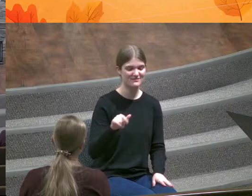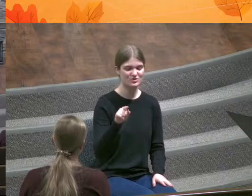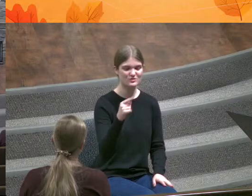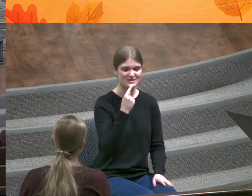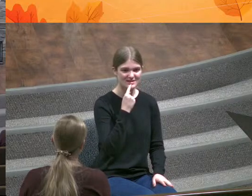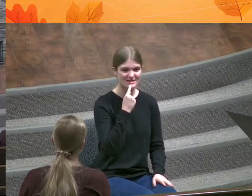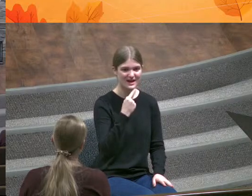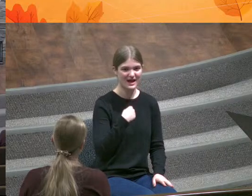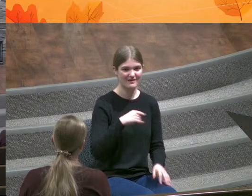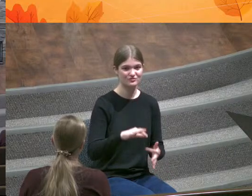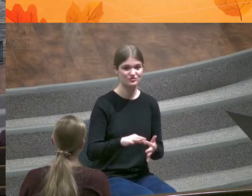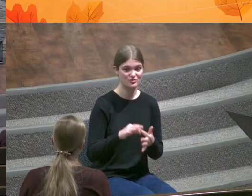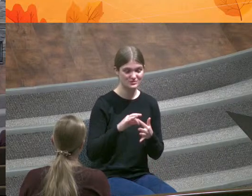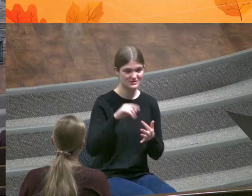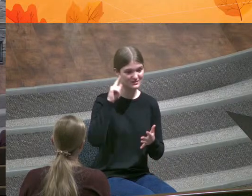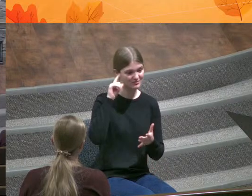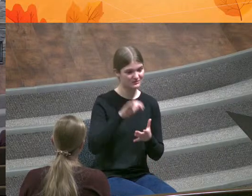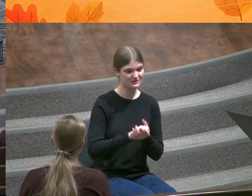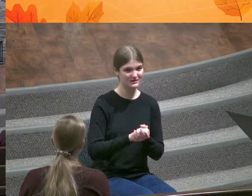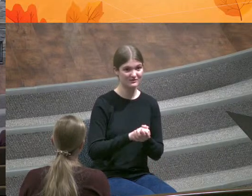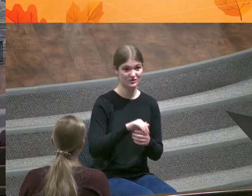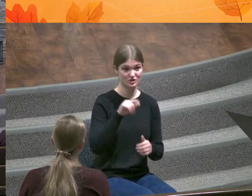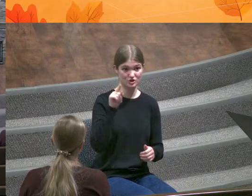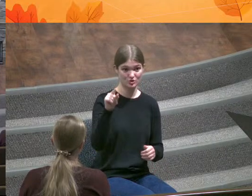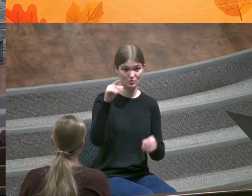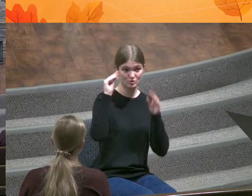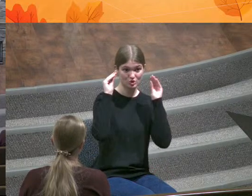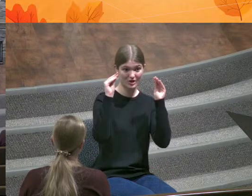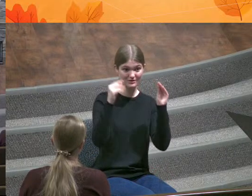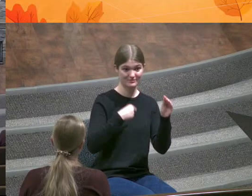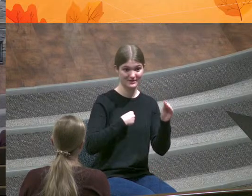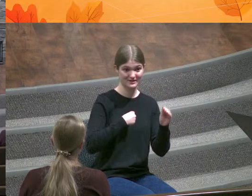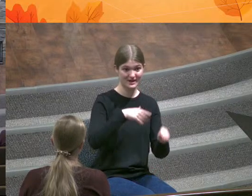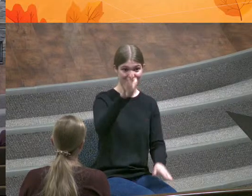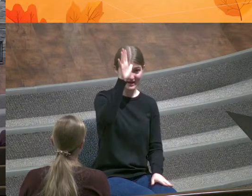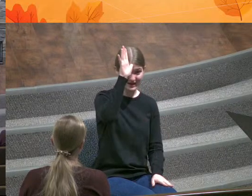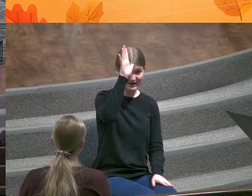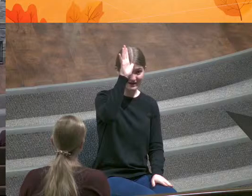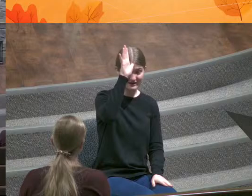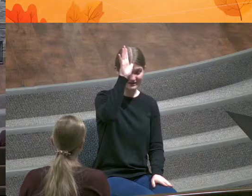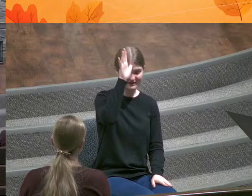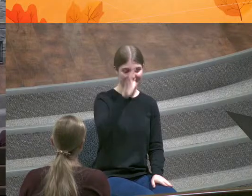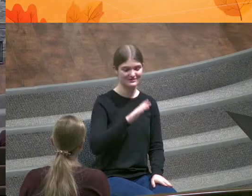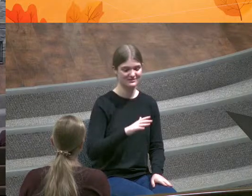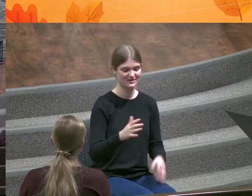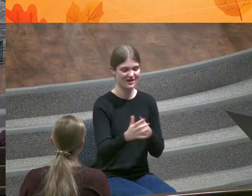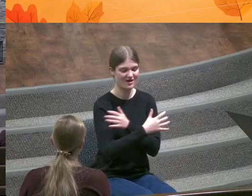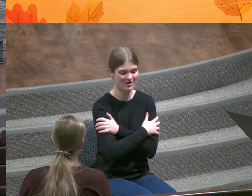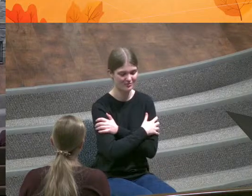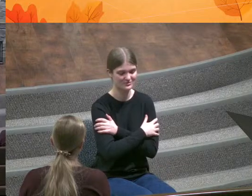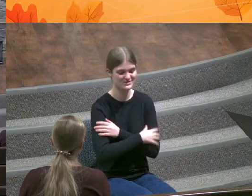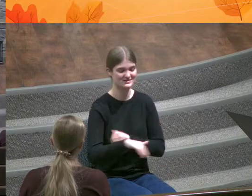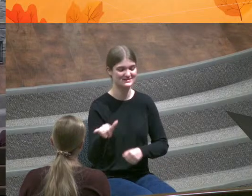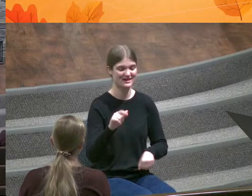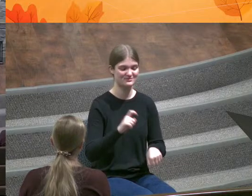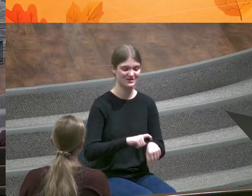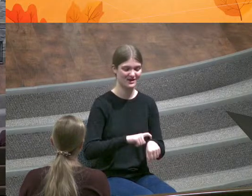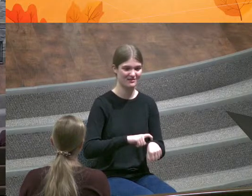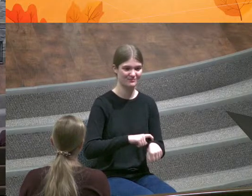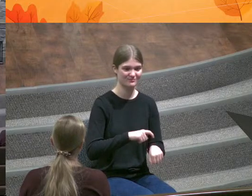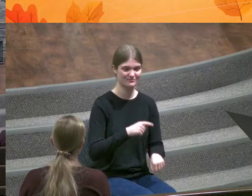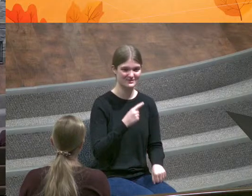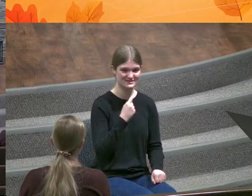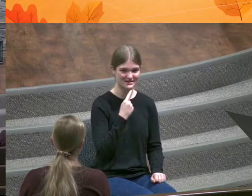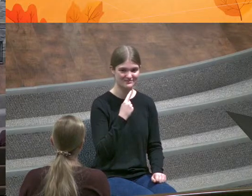you had said, I've chosen to believe what you taught me, Dad. Because the embrace was on the moment of that